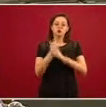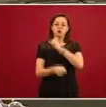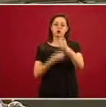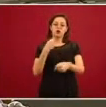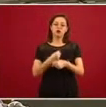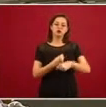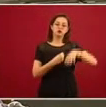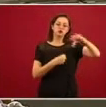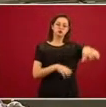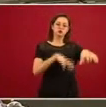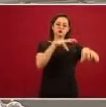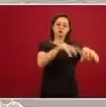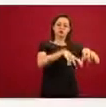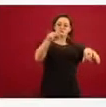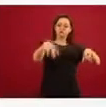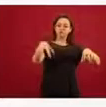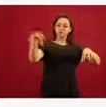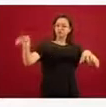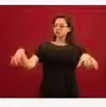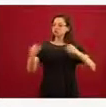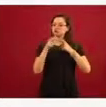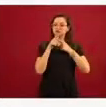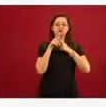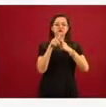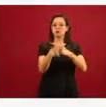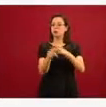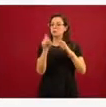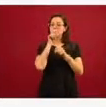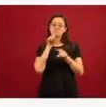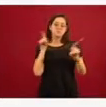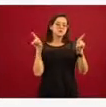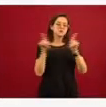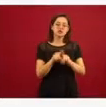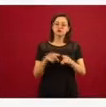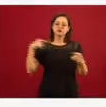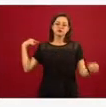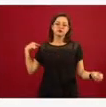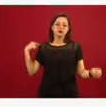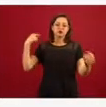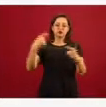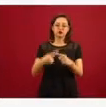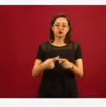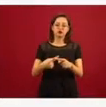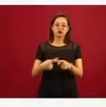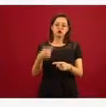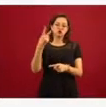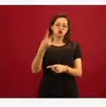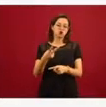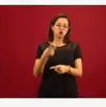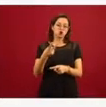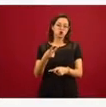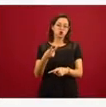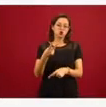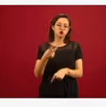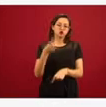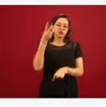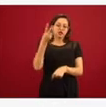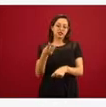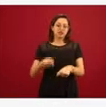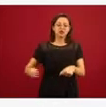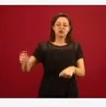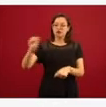Here we have distribution per age group. This is a distribution that has been rather stable during the past 2